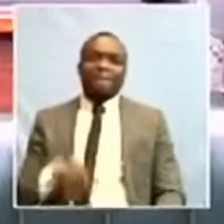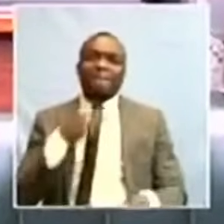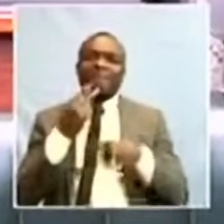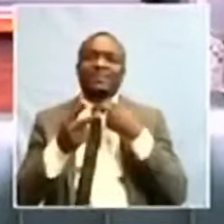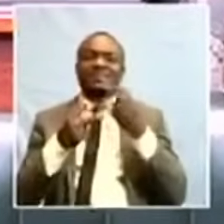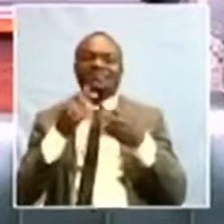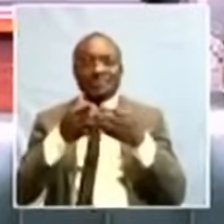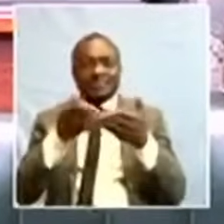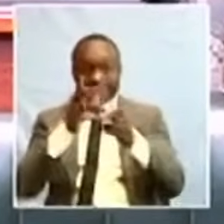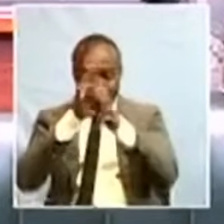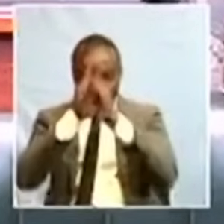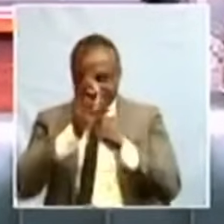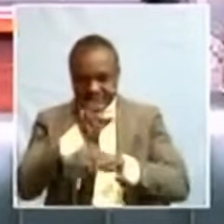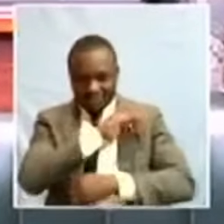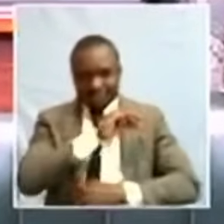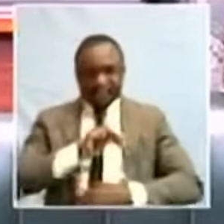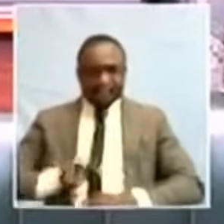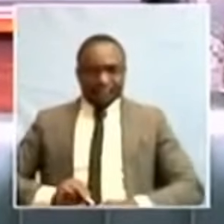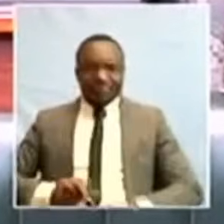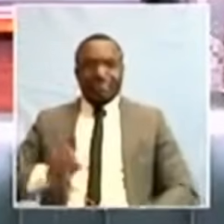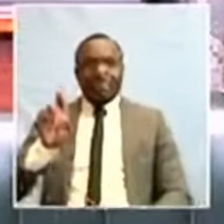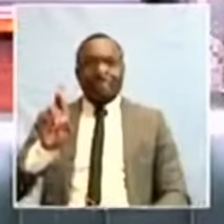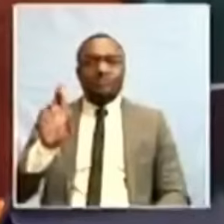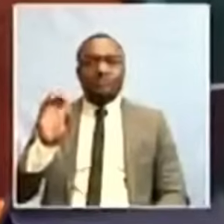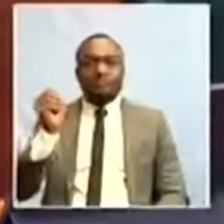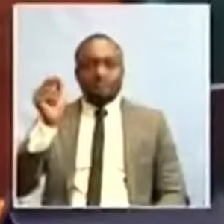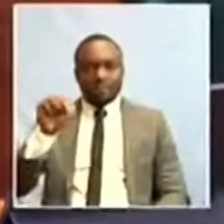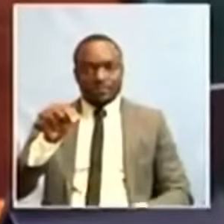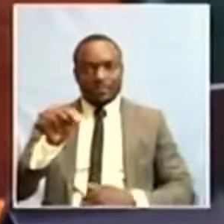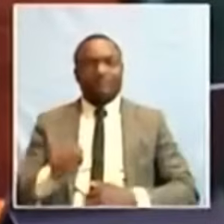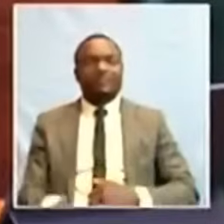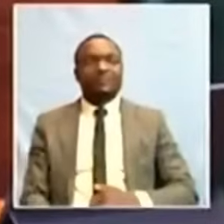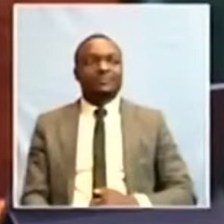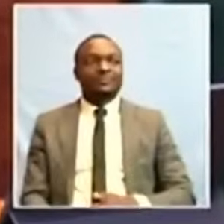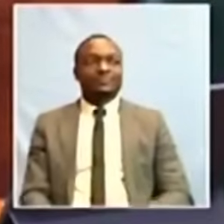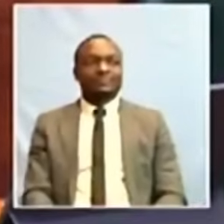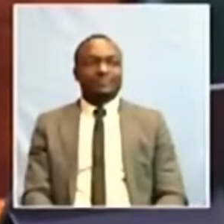you. The Honorable Member for Ron.